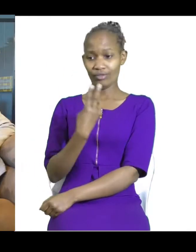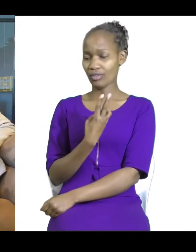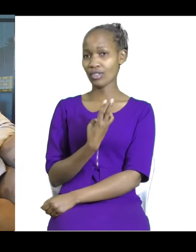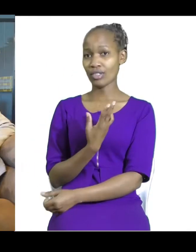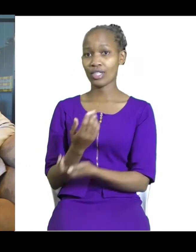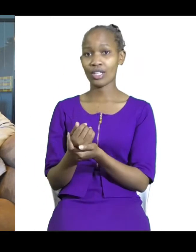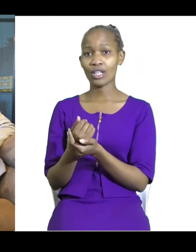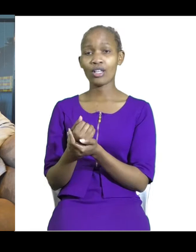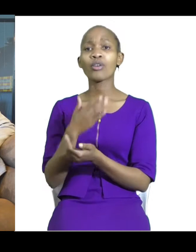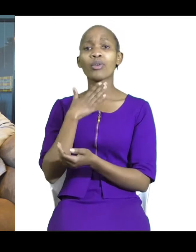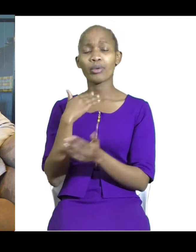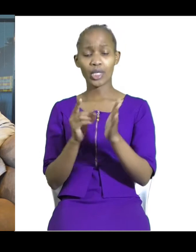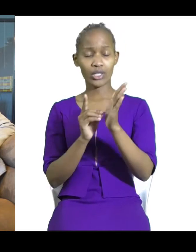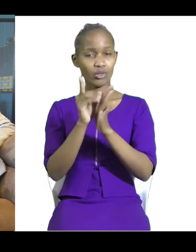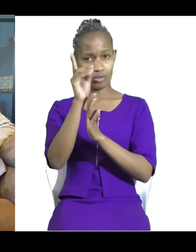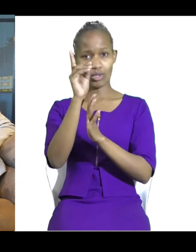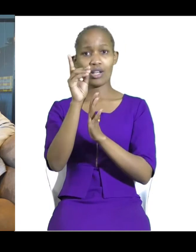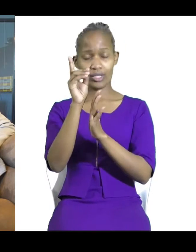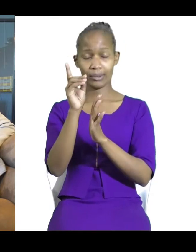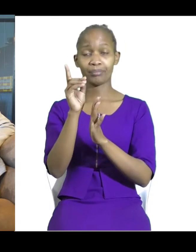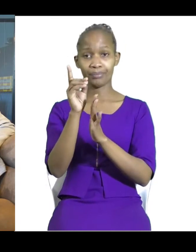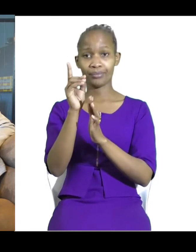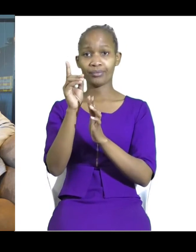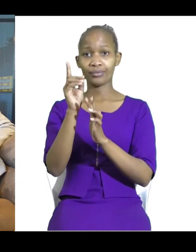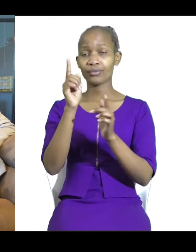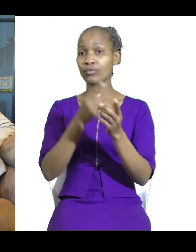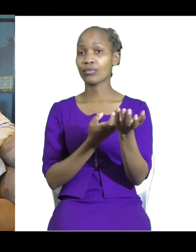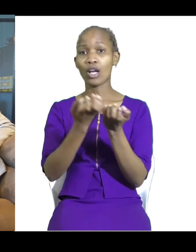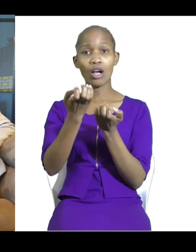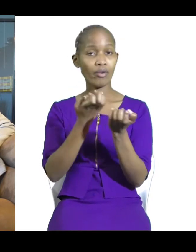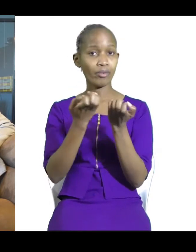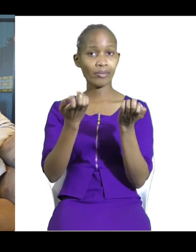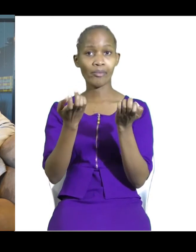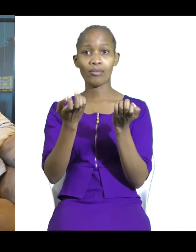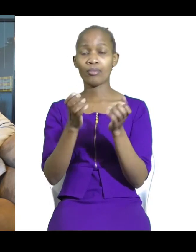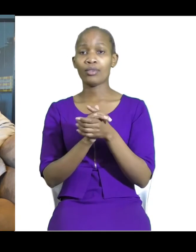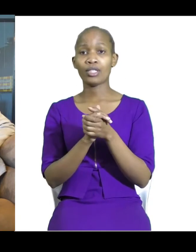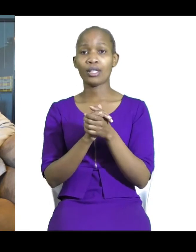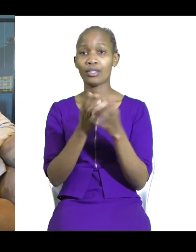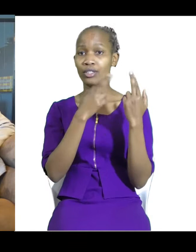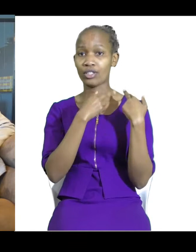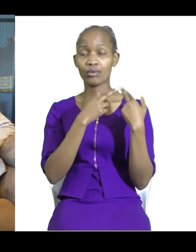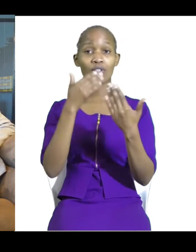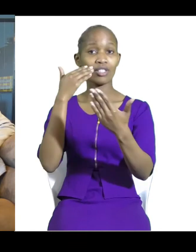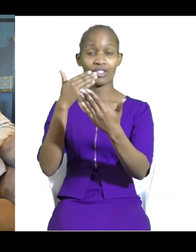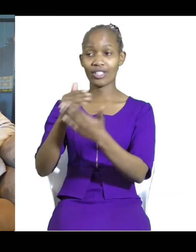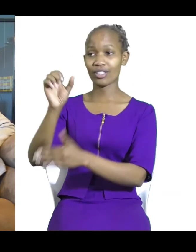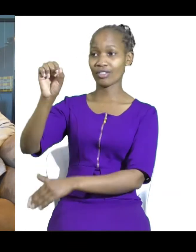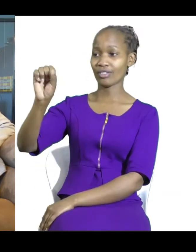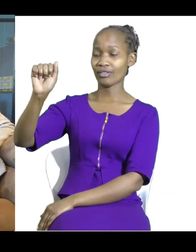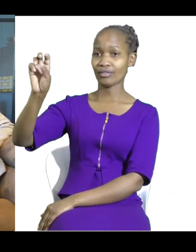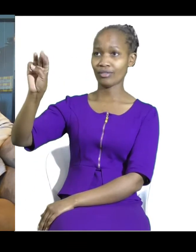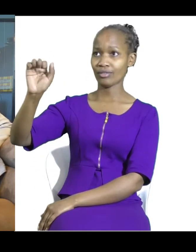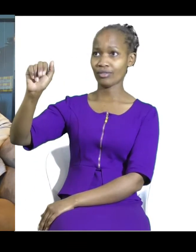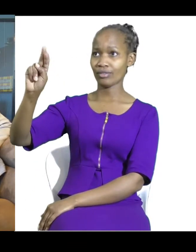that pro bono, but we want to develop it into a commercial viable product and venture. Thank you very much,